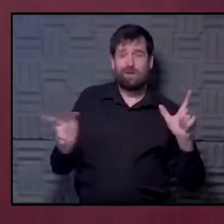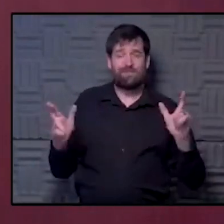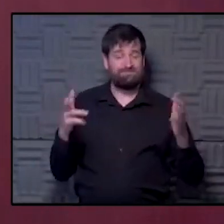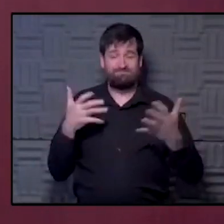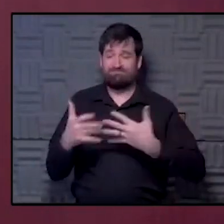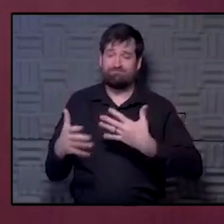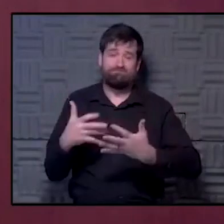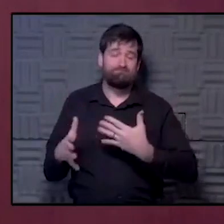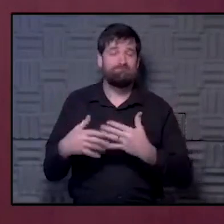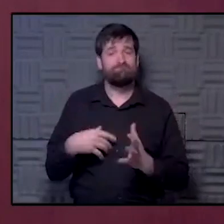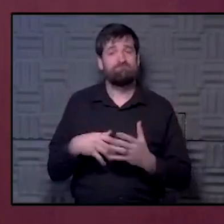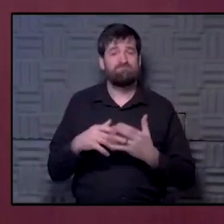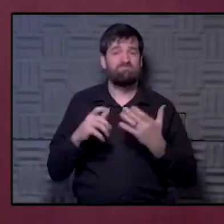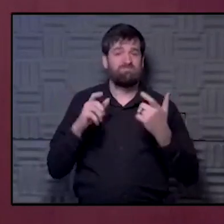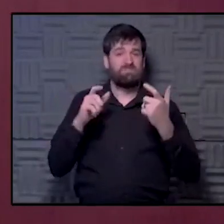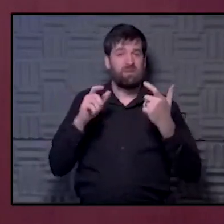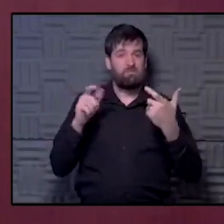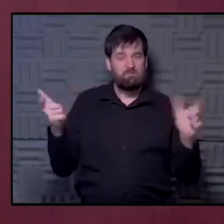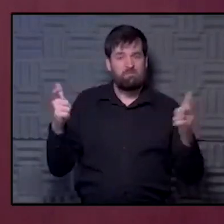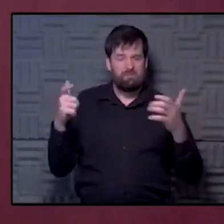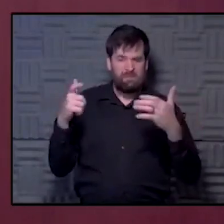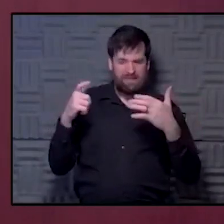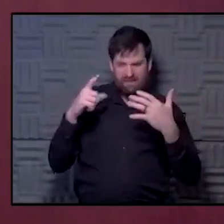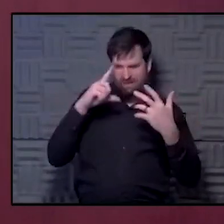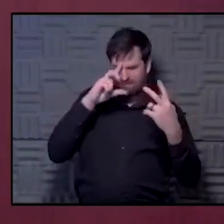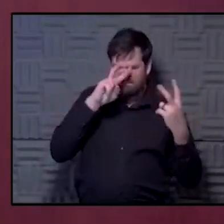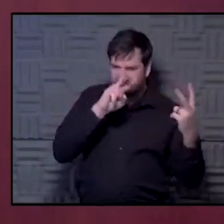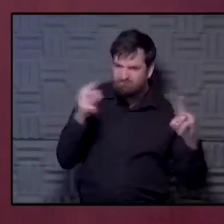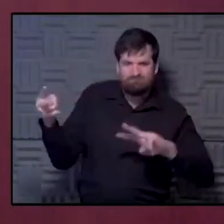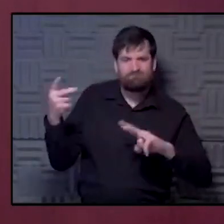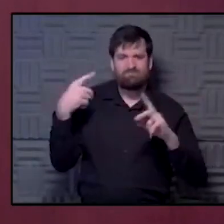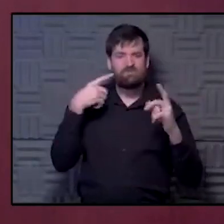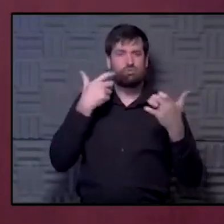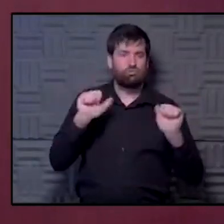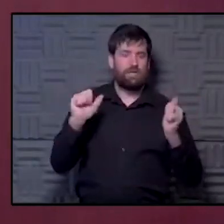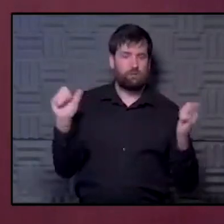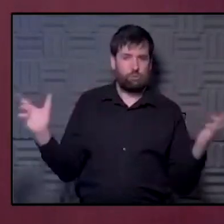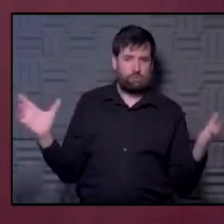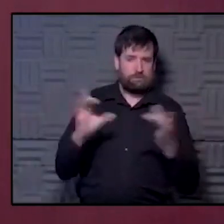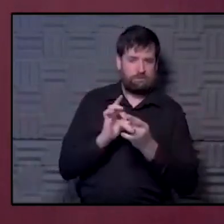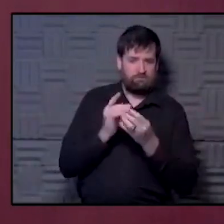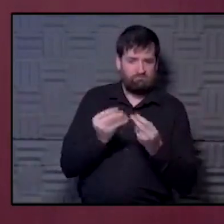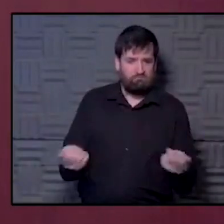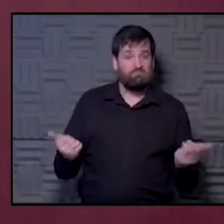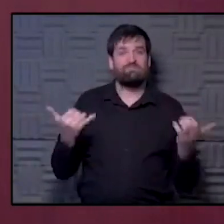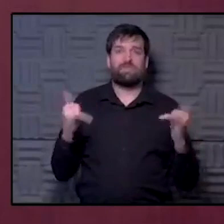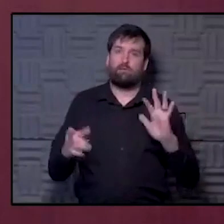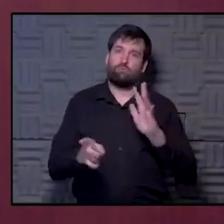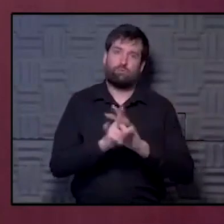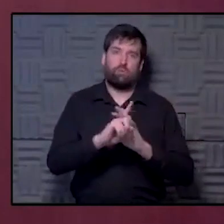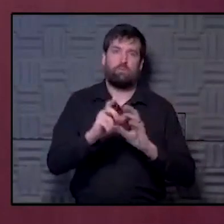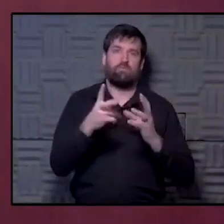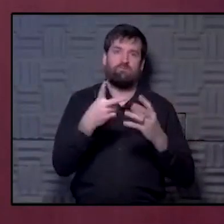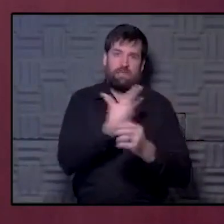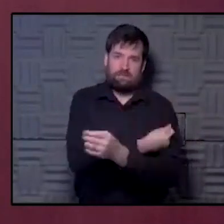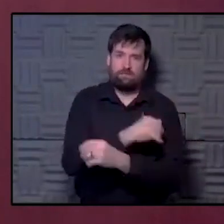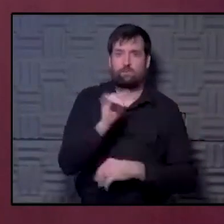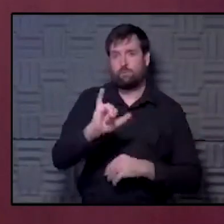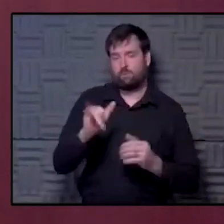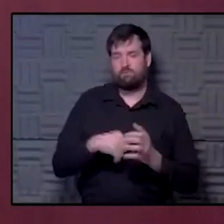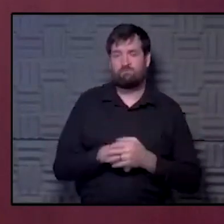that's a fairly large chasm to bridge. And I think it's showing up now in the vaccine as well. People don't